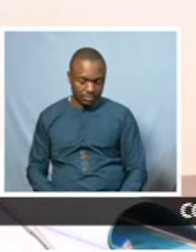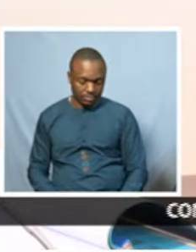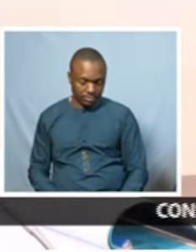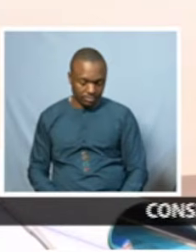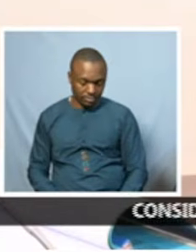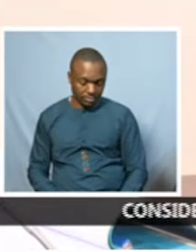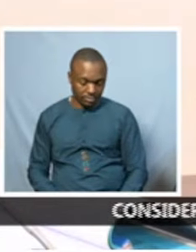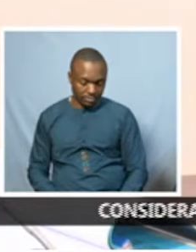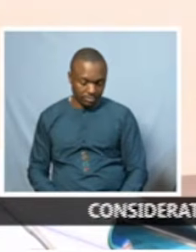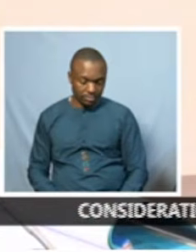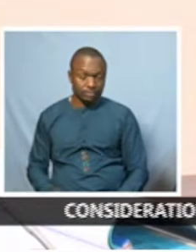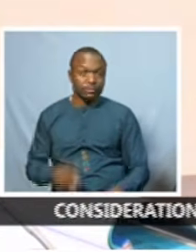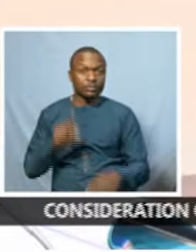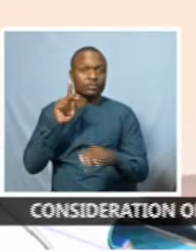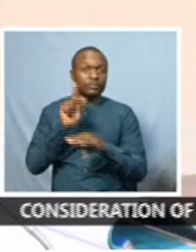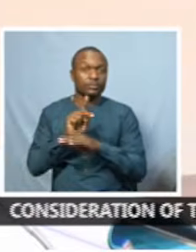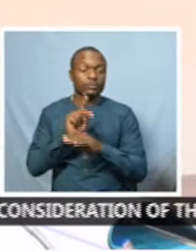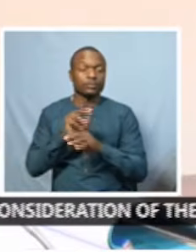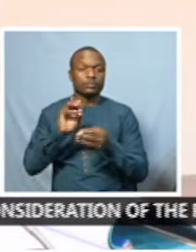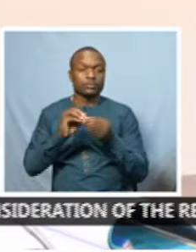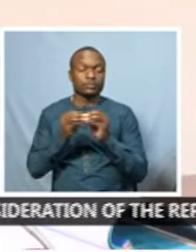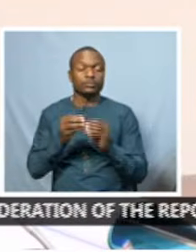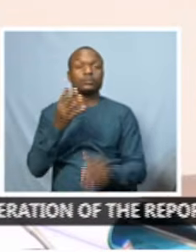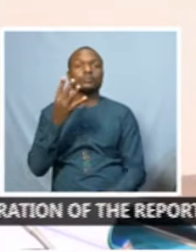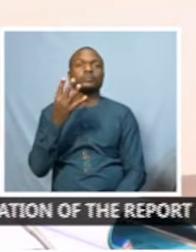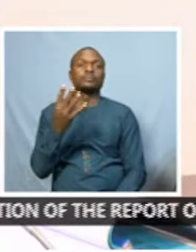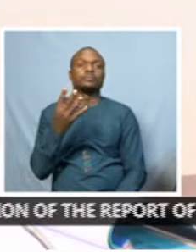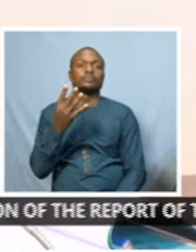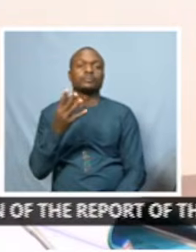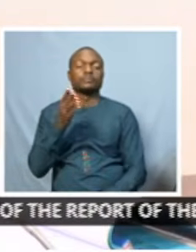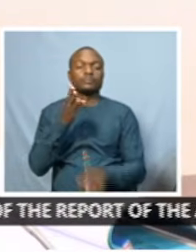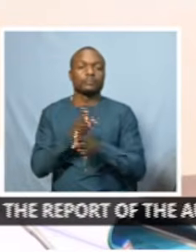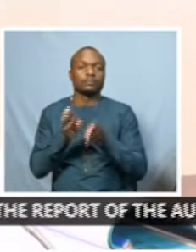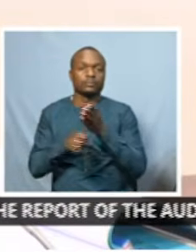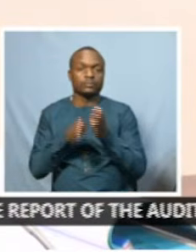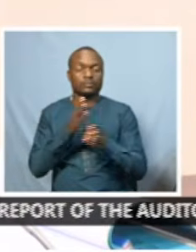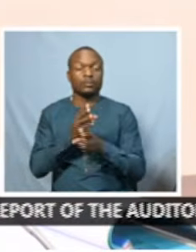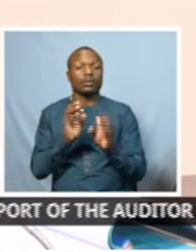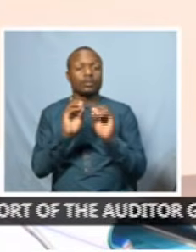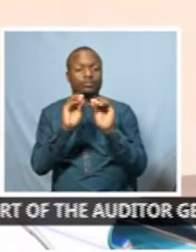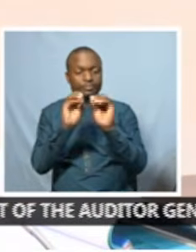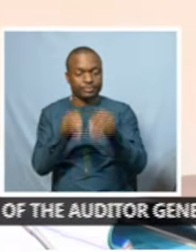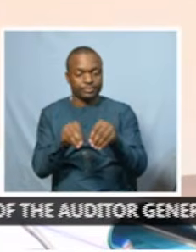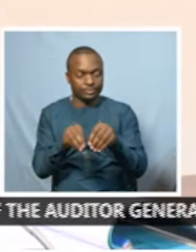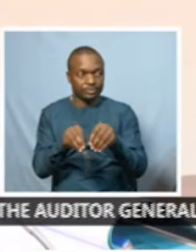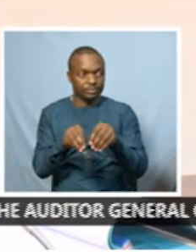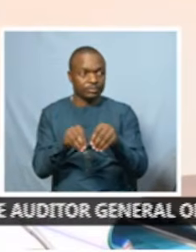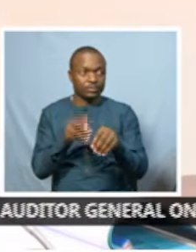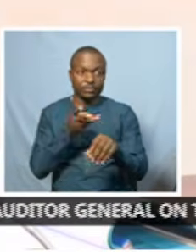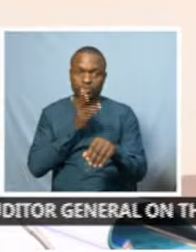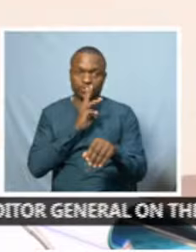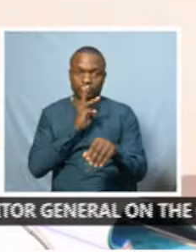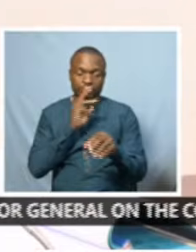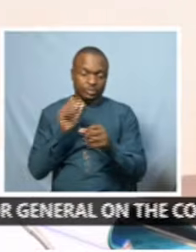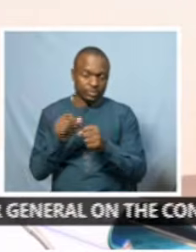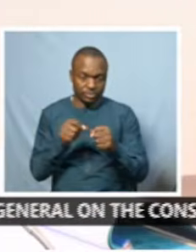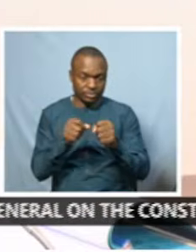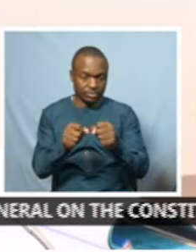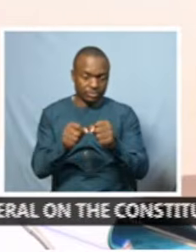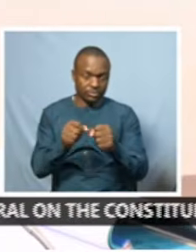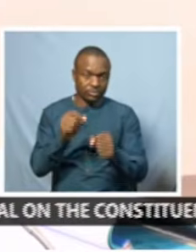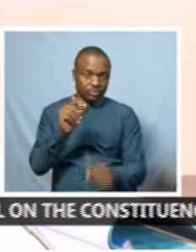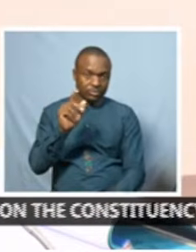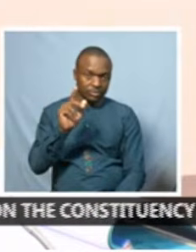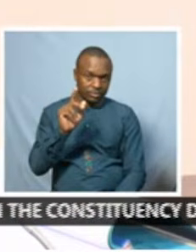I think there should be a project number 4, construction and installation of water reticulation system at